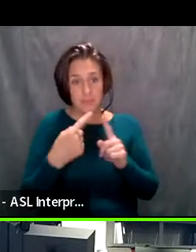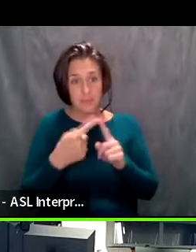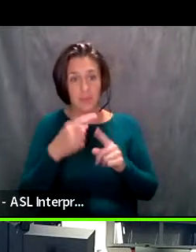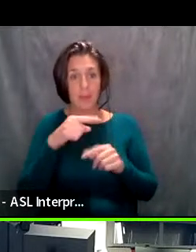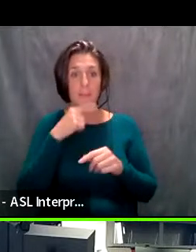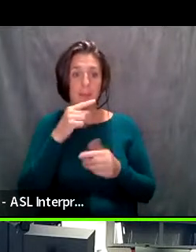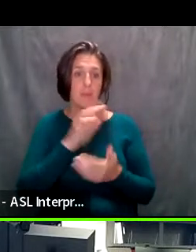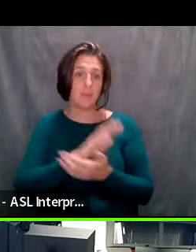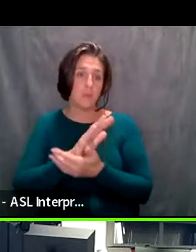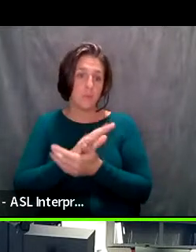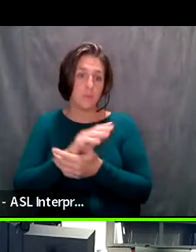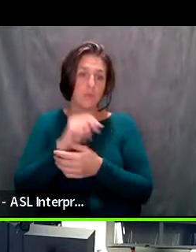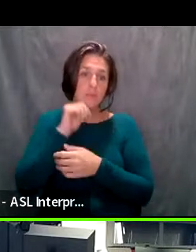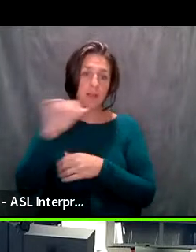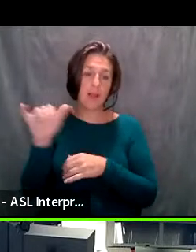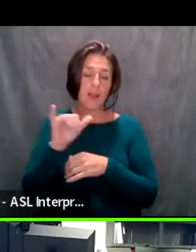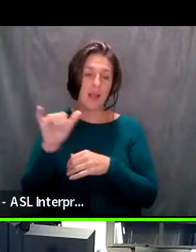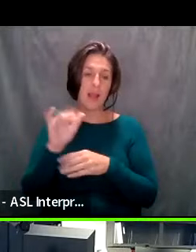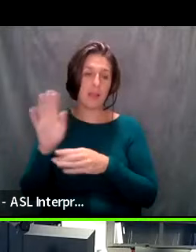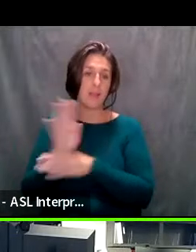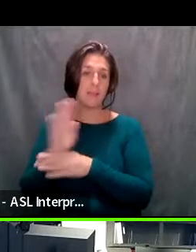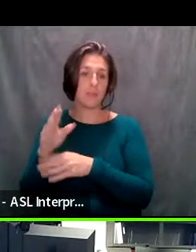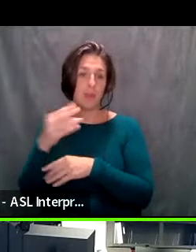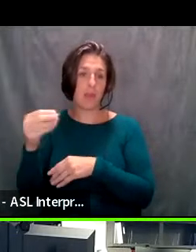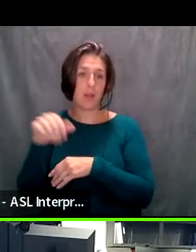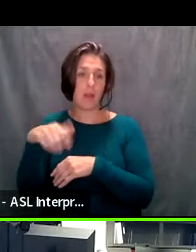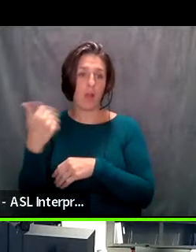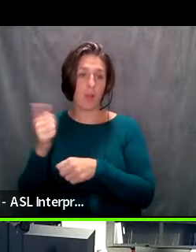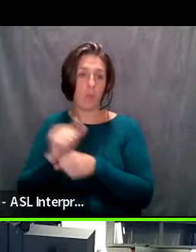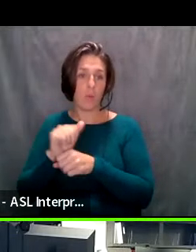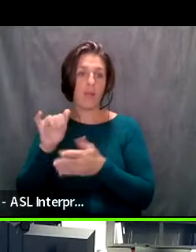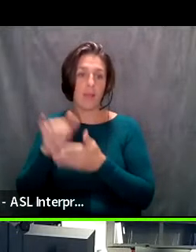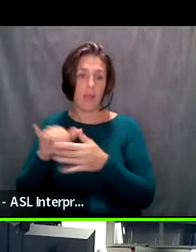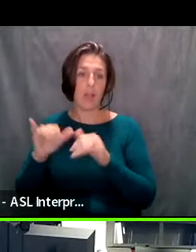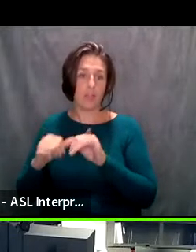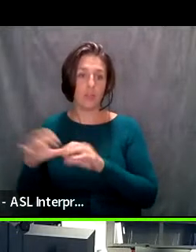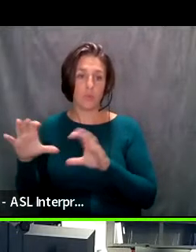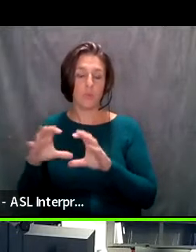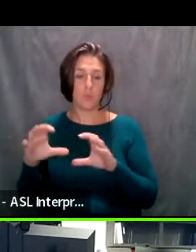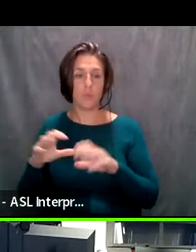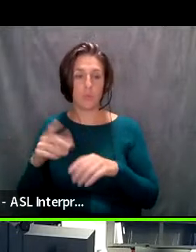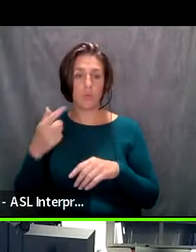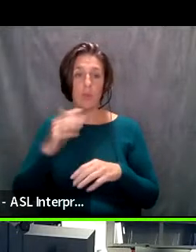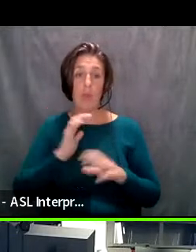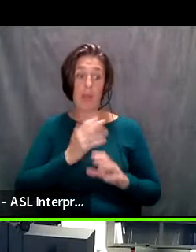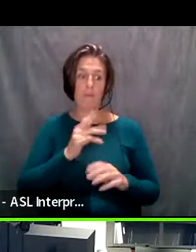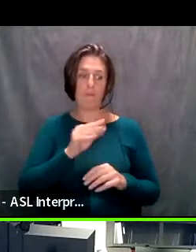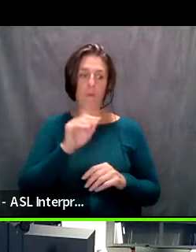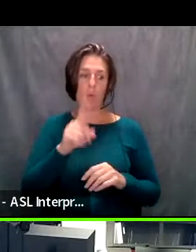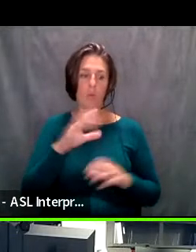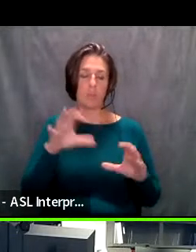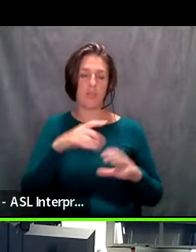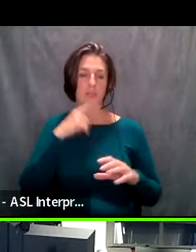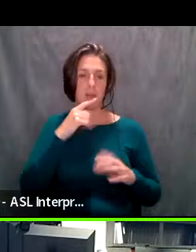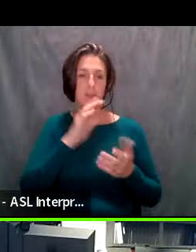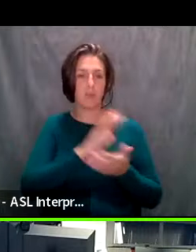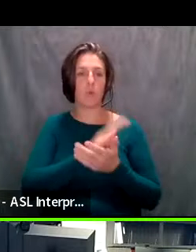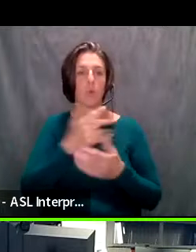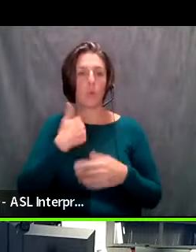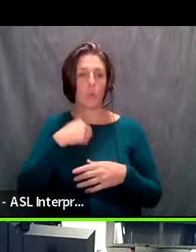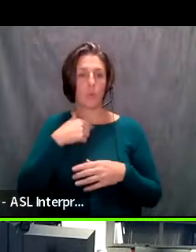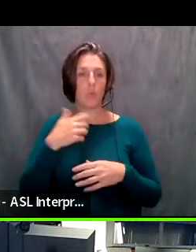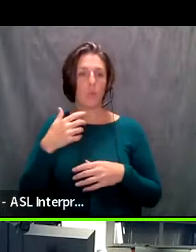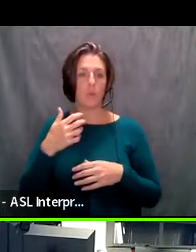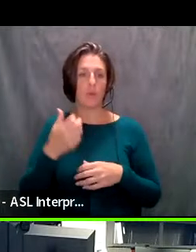schools, unlike commercial and other work that architects do, and our firm only does public schools, we're held to a higher